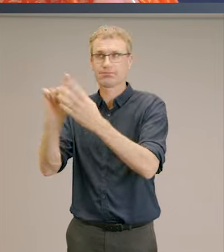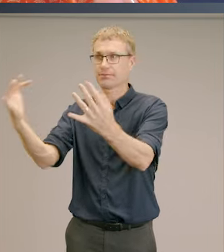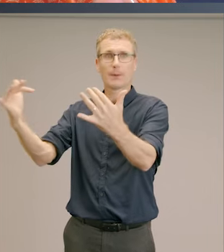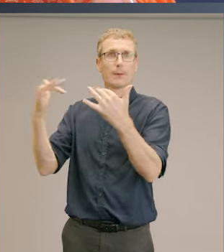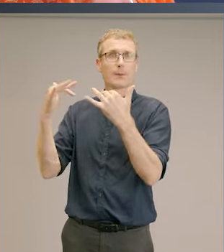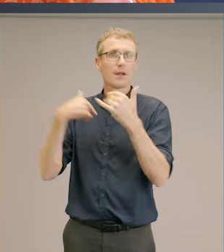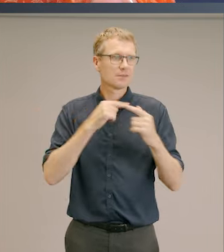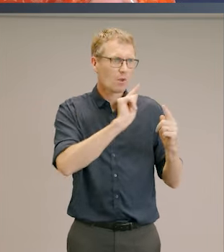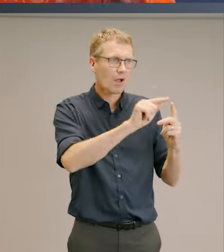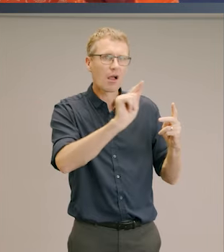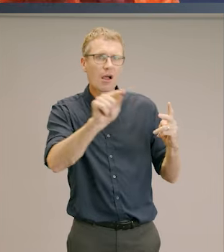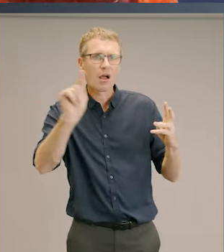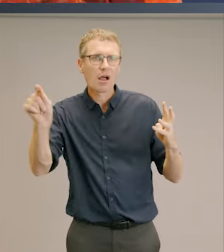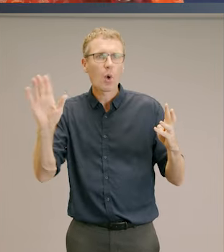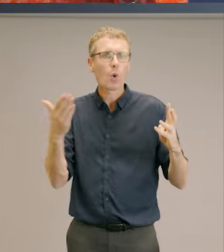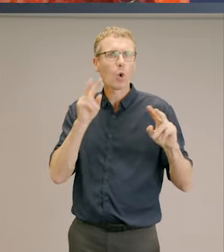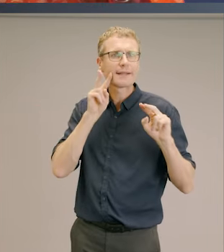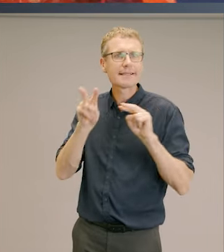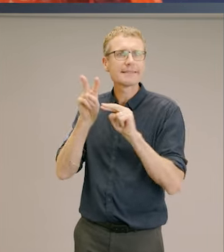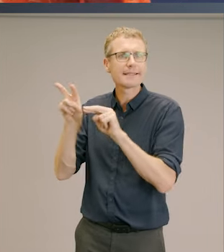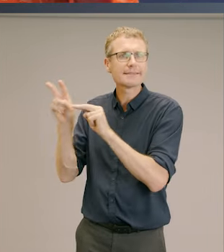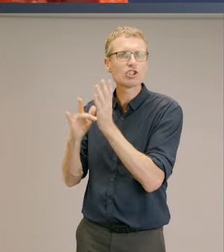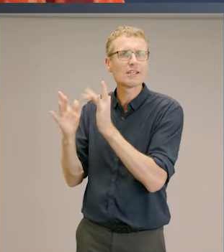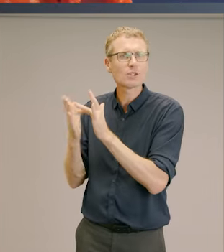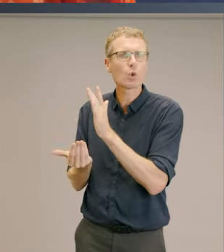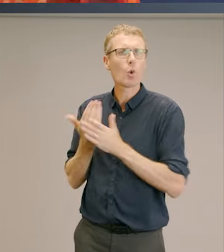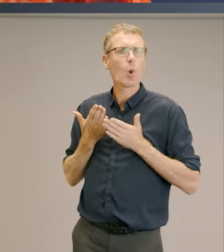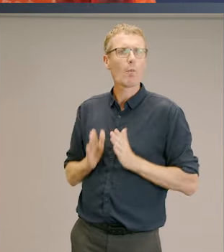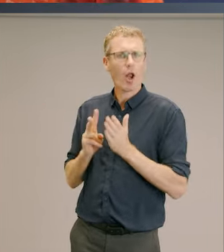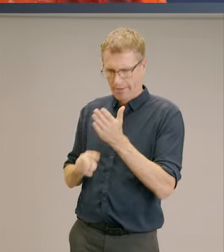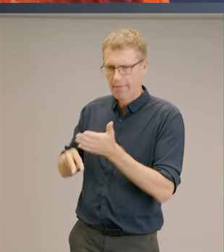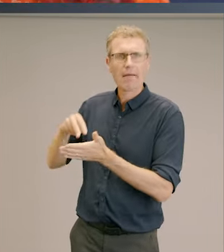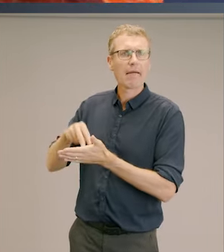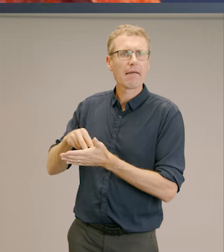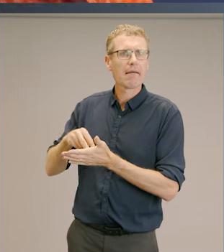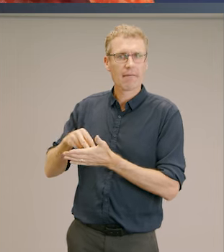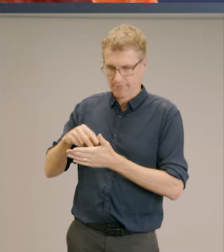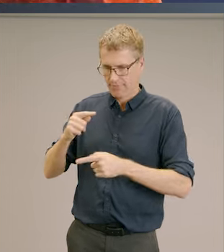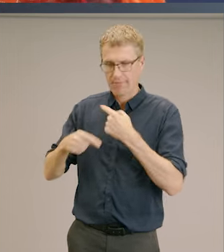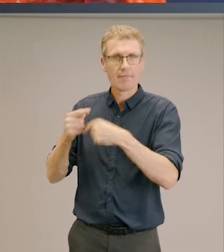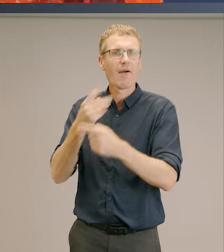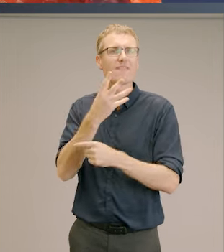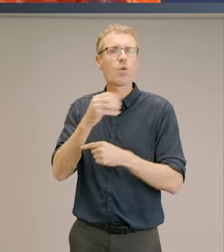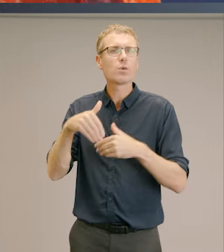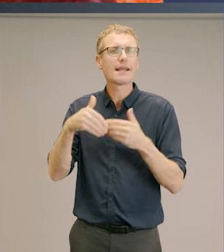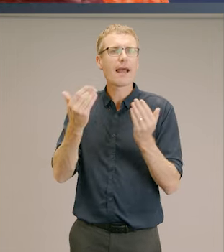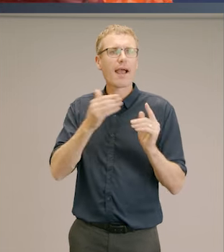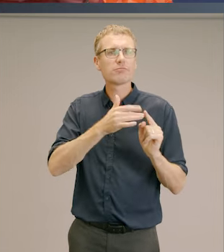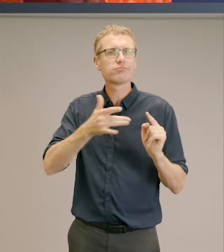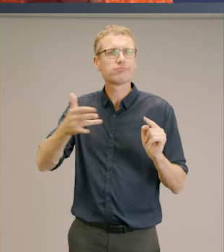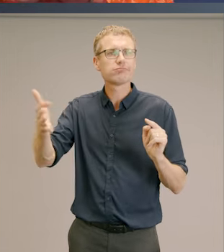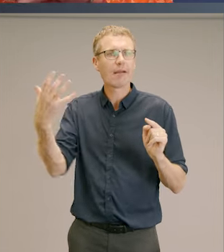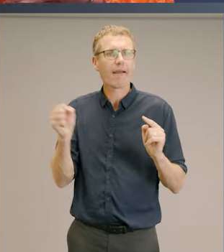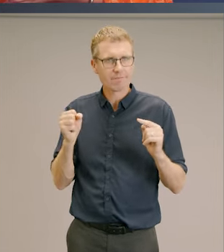people all at the same time. There were numerous sightings of Jesus appearing to people during the 40 days after his